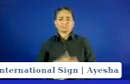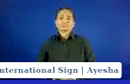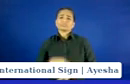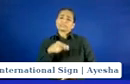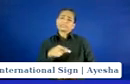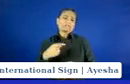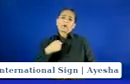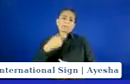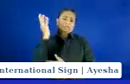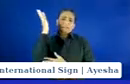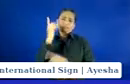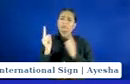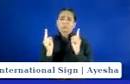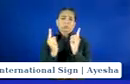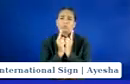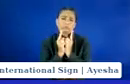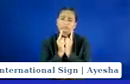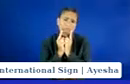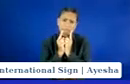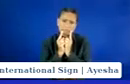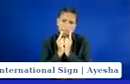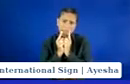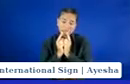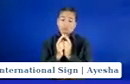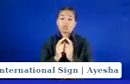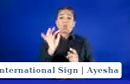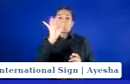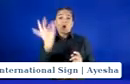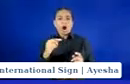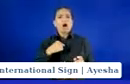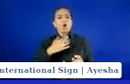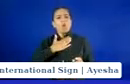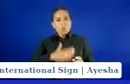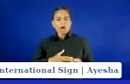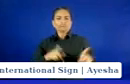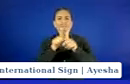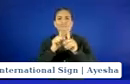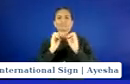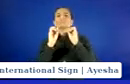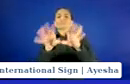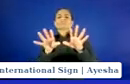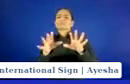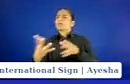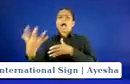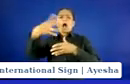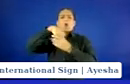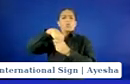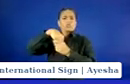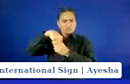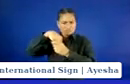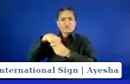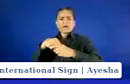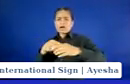from me, which I will cover basics of the overview of the inclusive interventions under the current Irish Aid IO